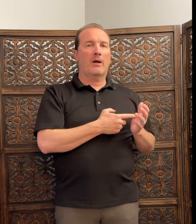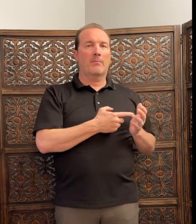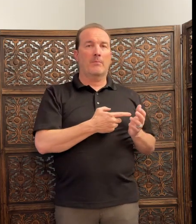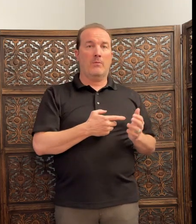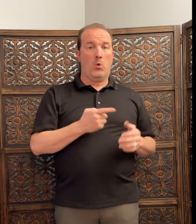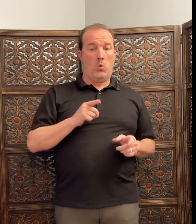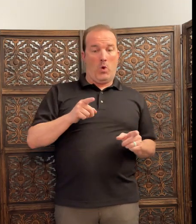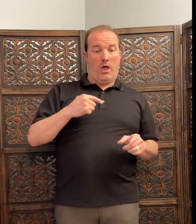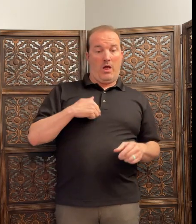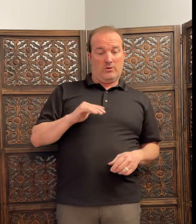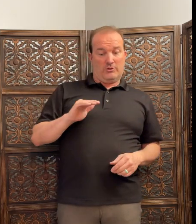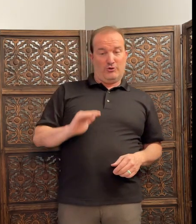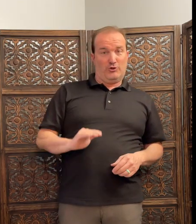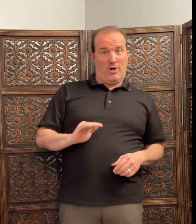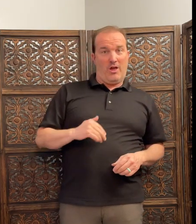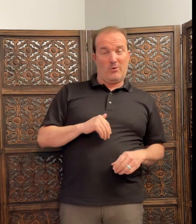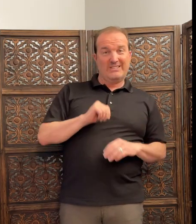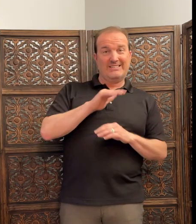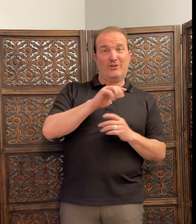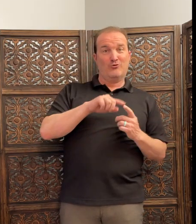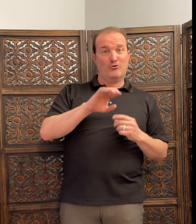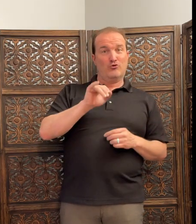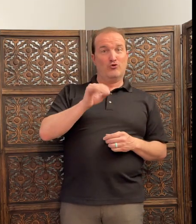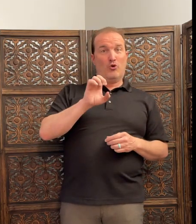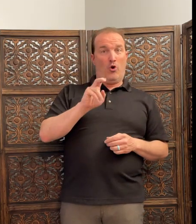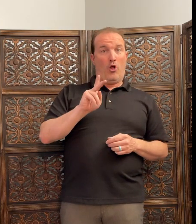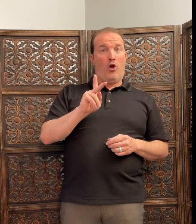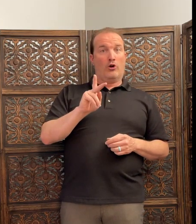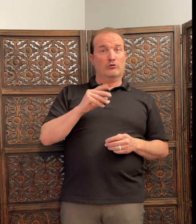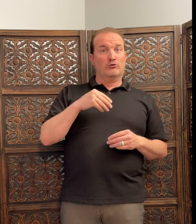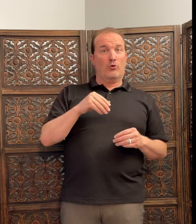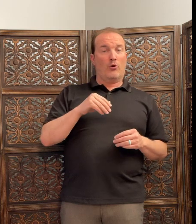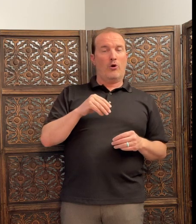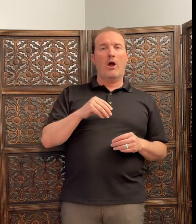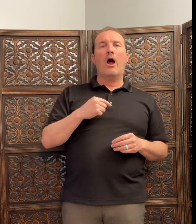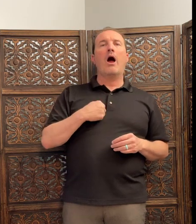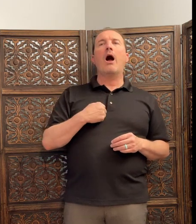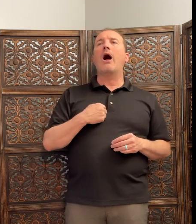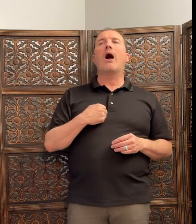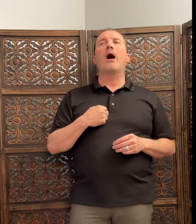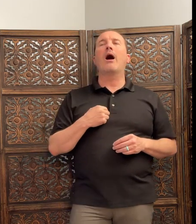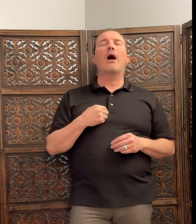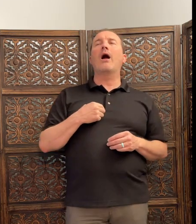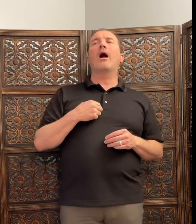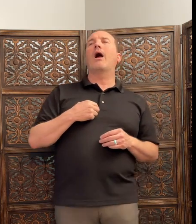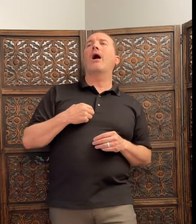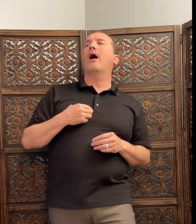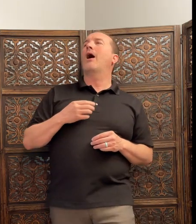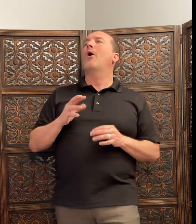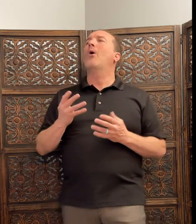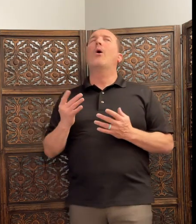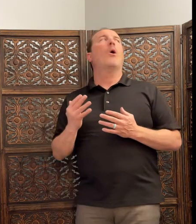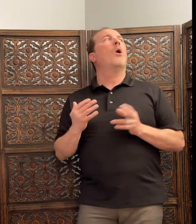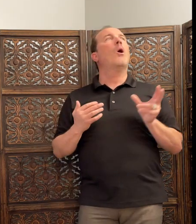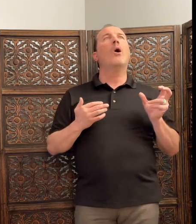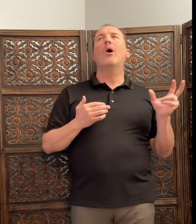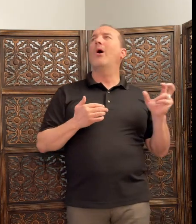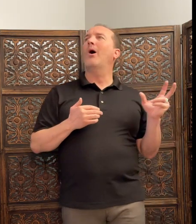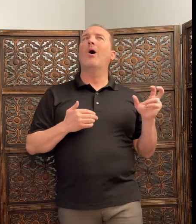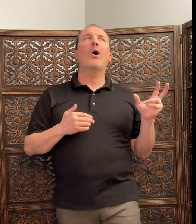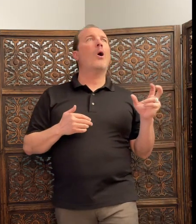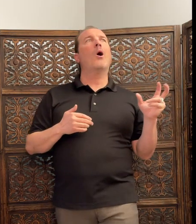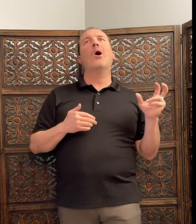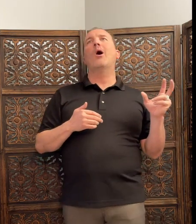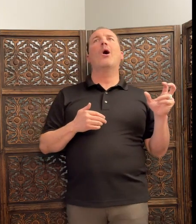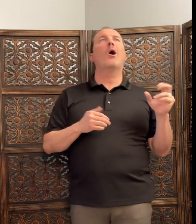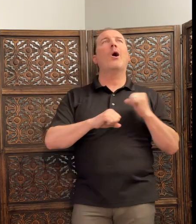times. As a child, when I was sent down to Joe Clark's store, I'd drag out my leaving as long as possible in order to hear